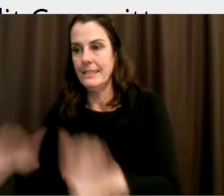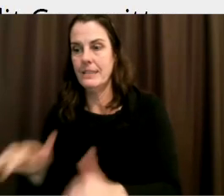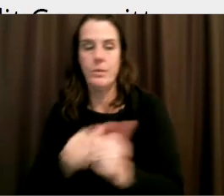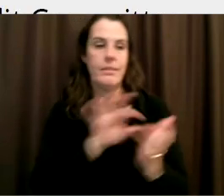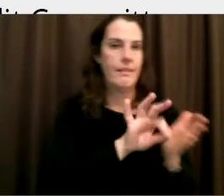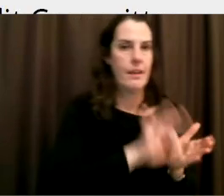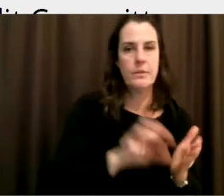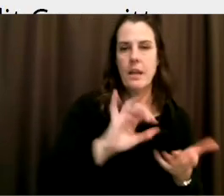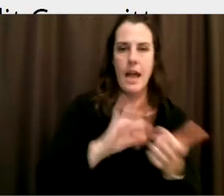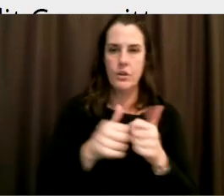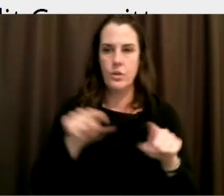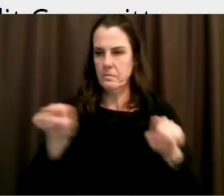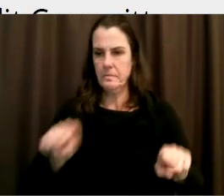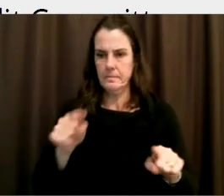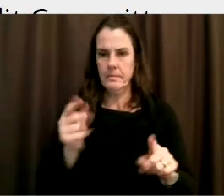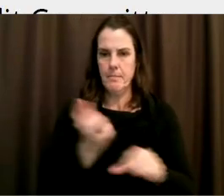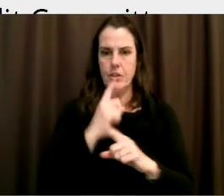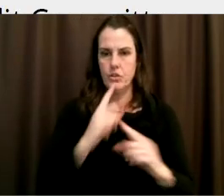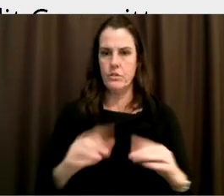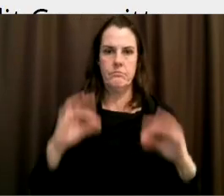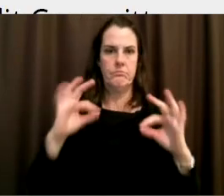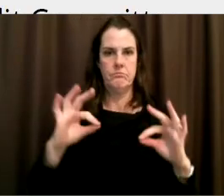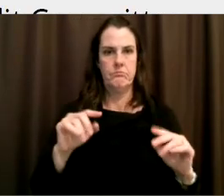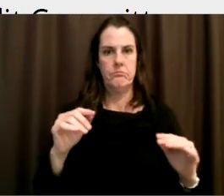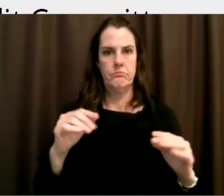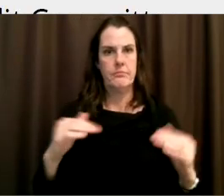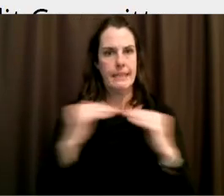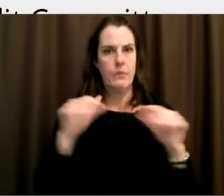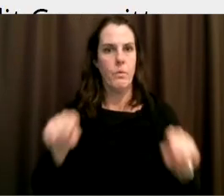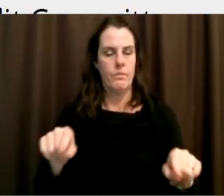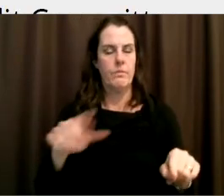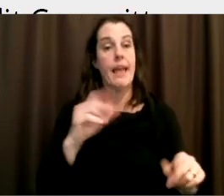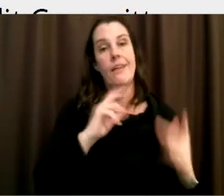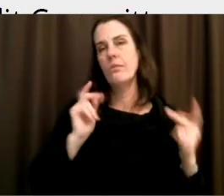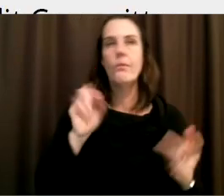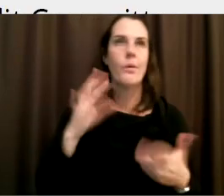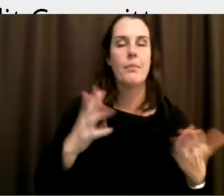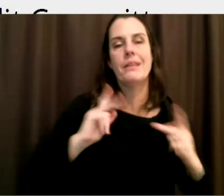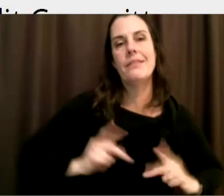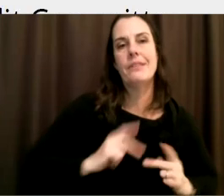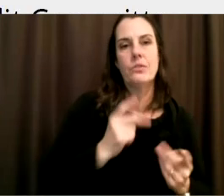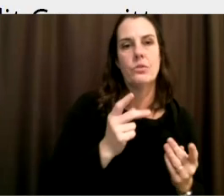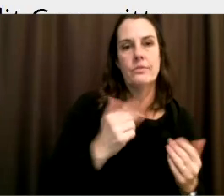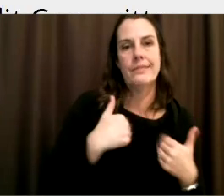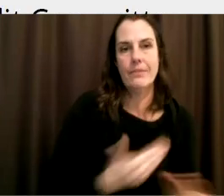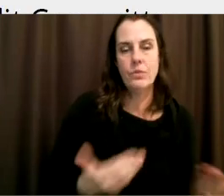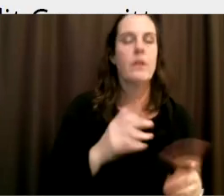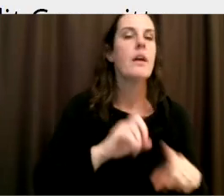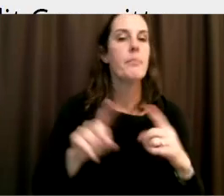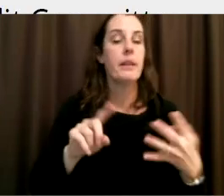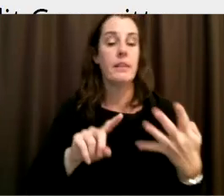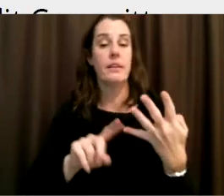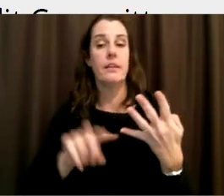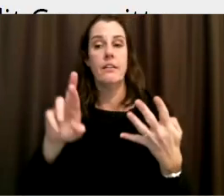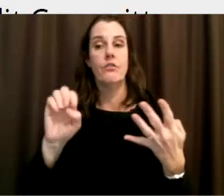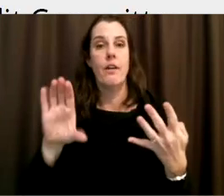the reconciliation between the accounting system and the physical inventory you have on hand. So the reconciliation is often